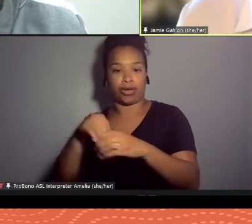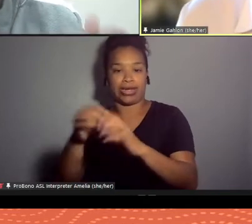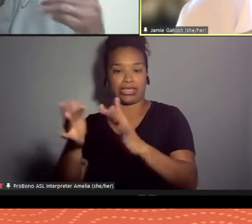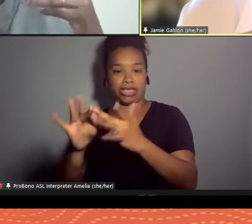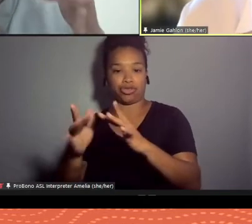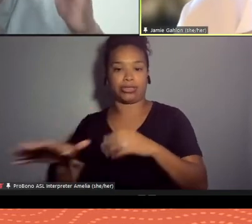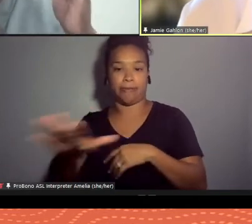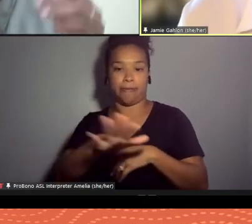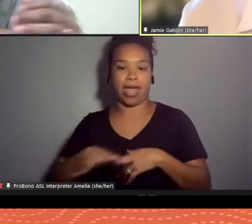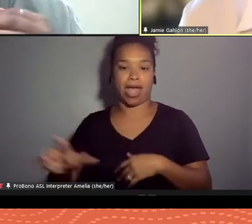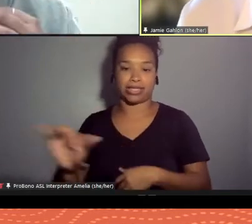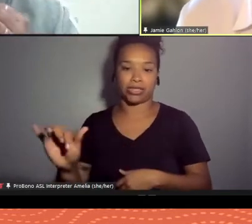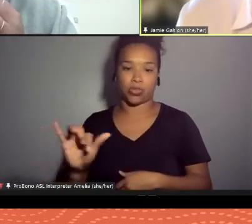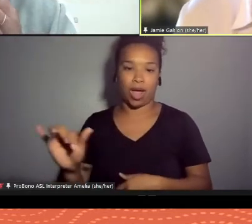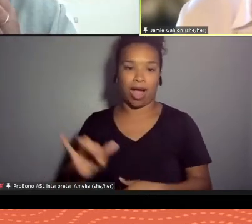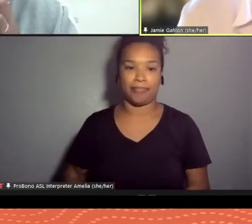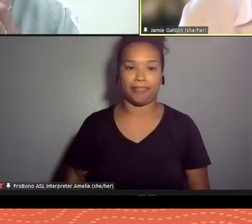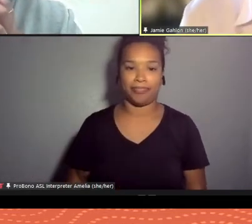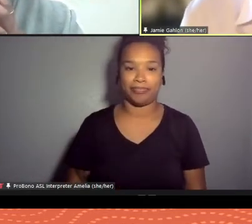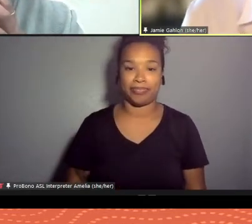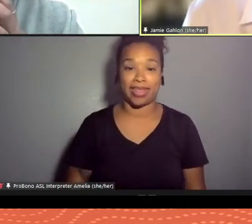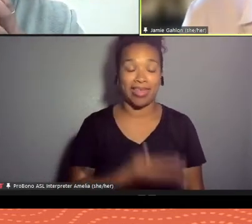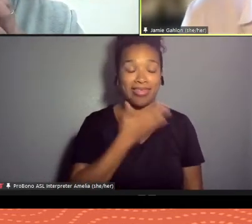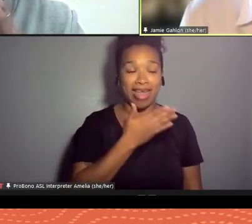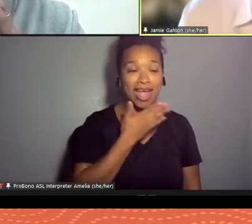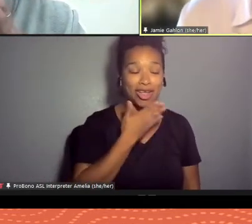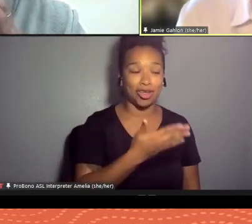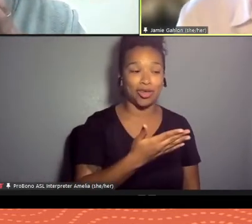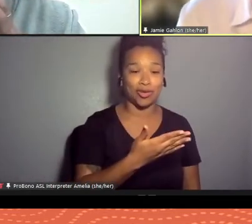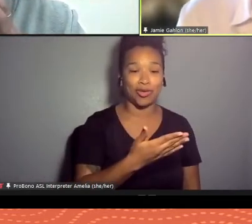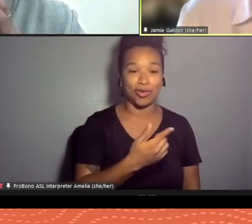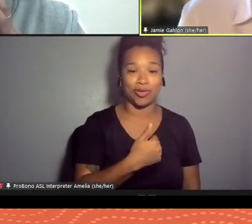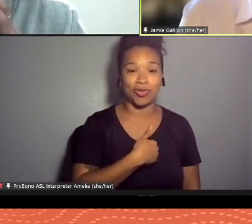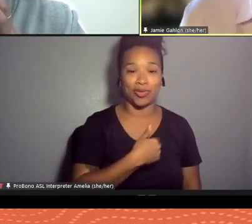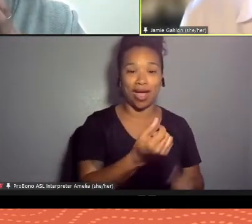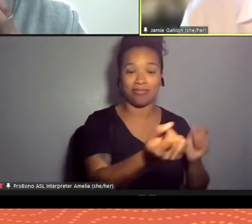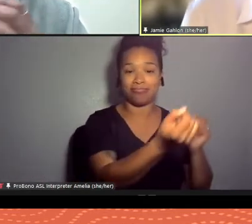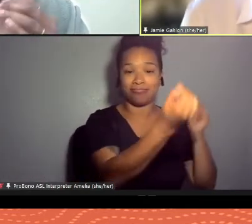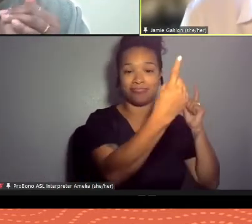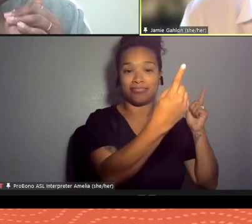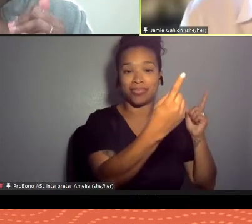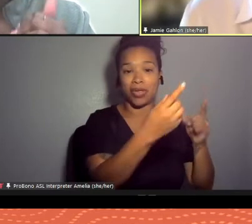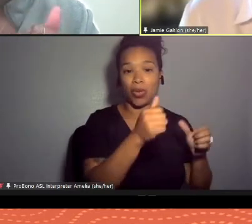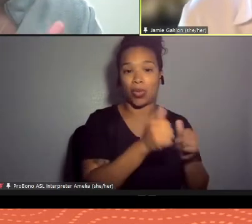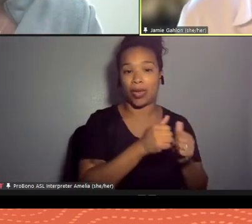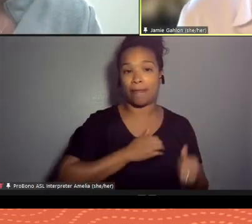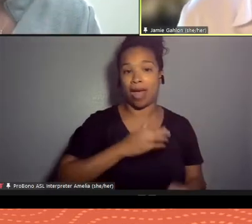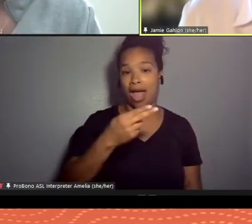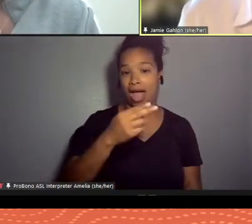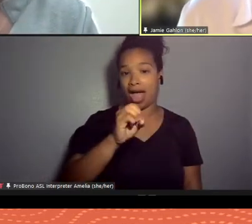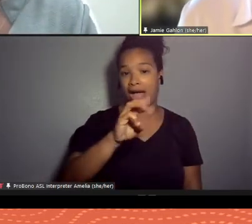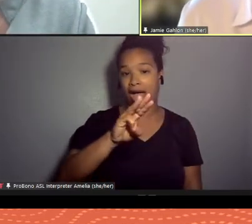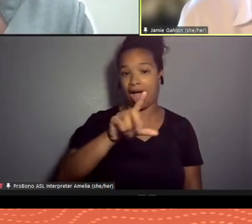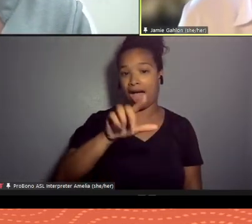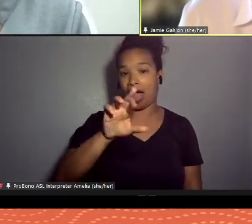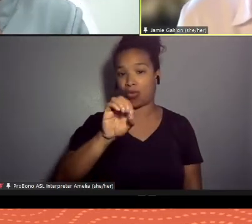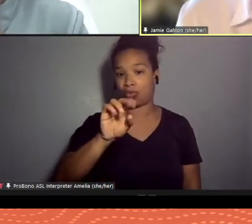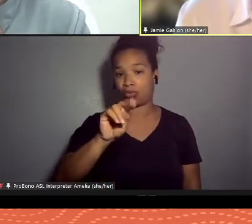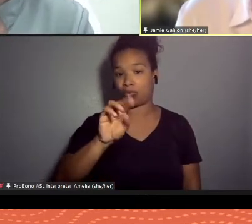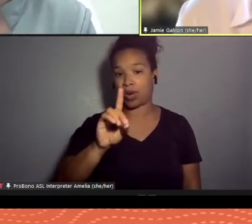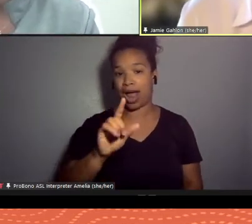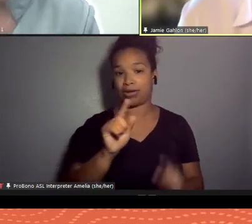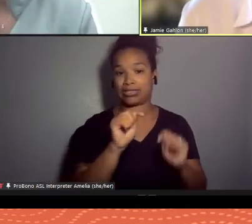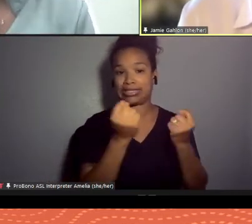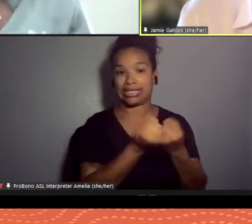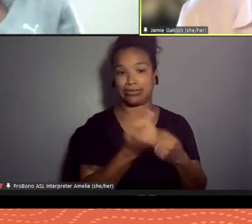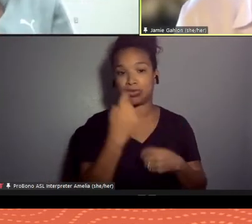Oh, thank you. I certainly feel that. I will say with my HowlRound team, who just had a Asher appearance earlier, like literally half